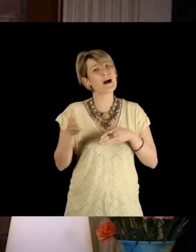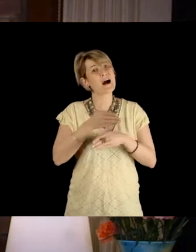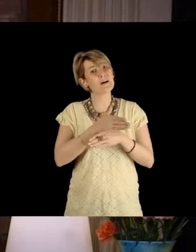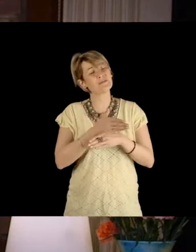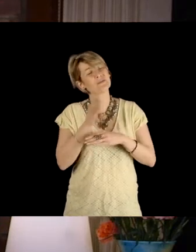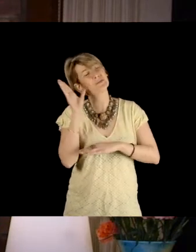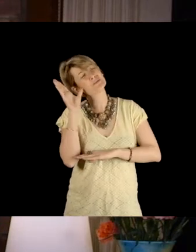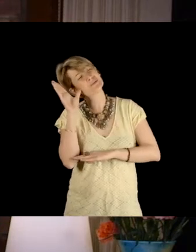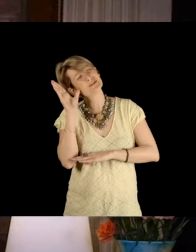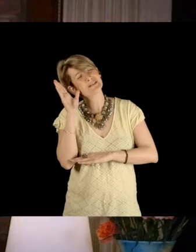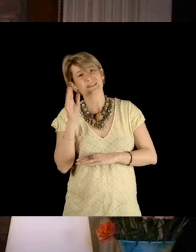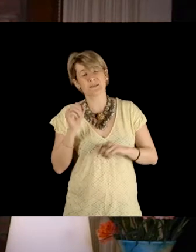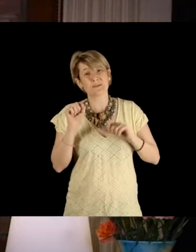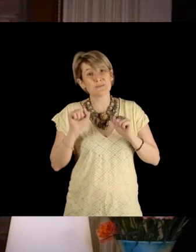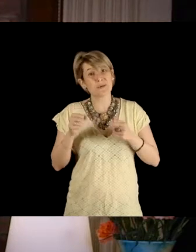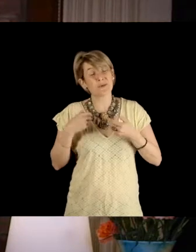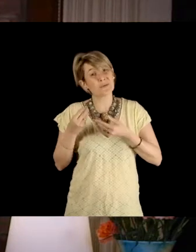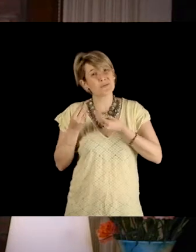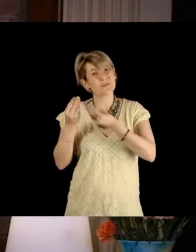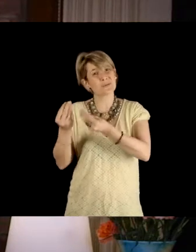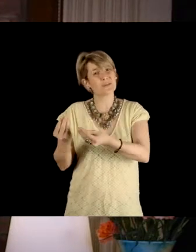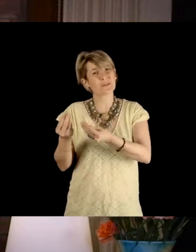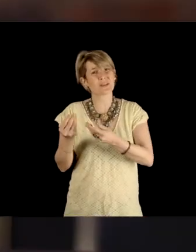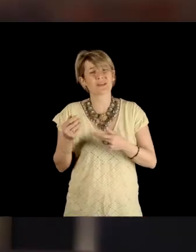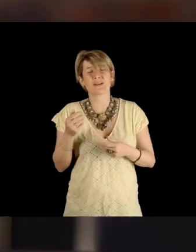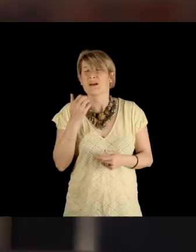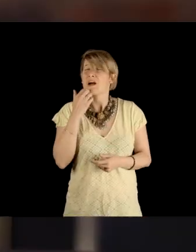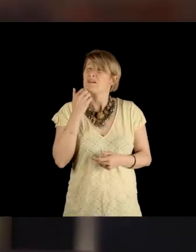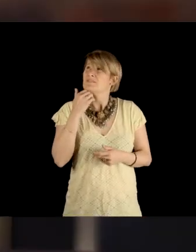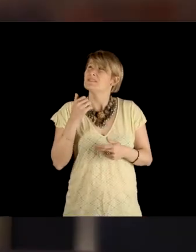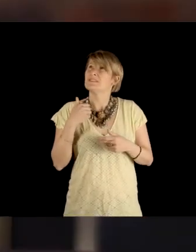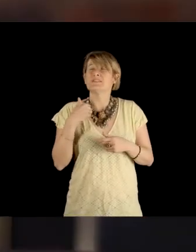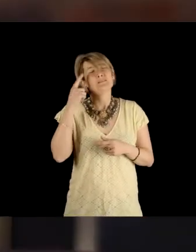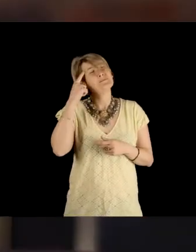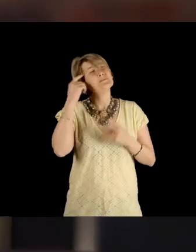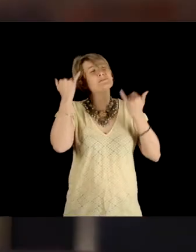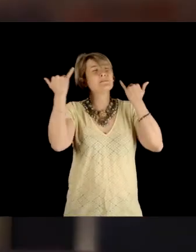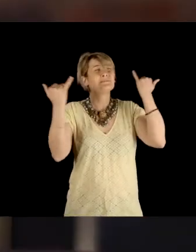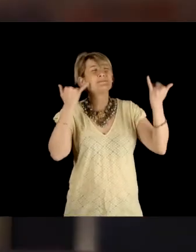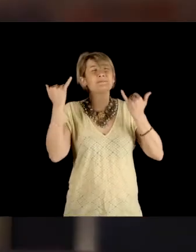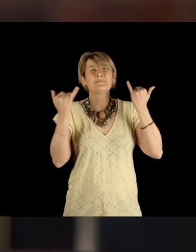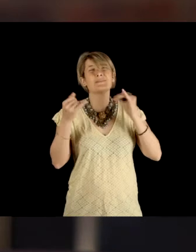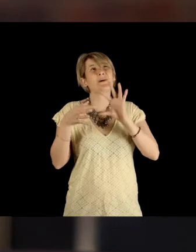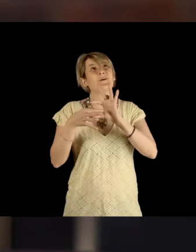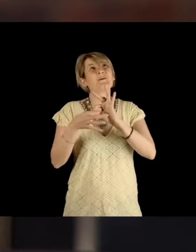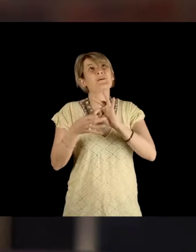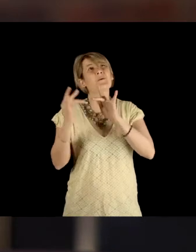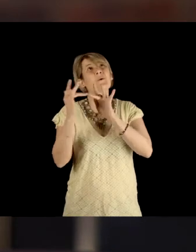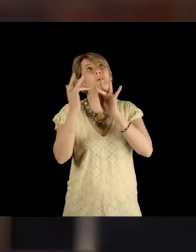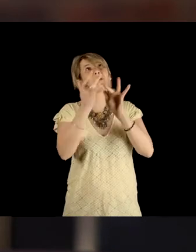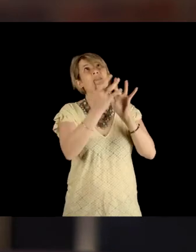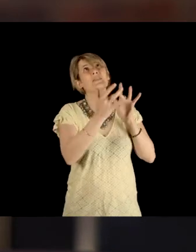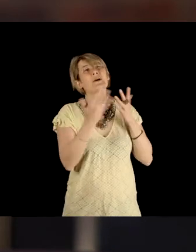better advantage in improving our consciousness. In Yoga Shastra, we call going